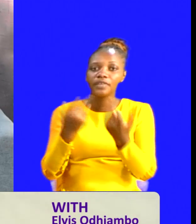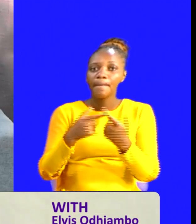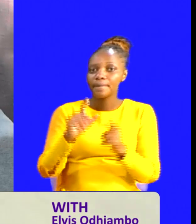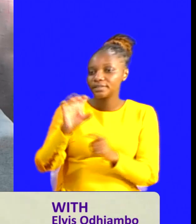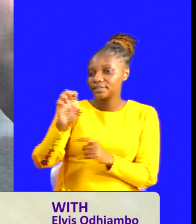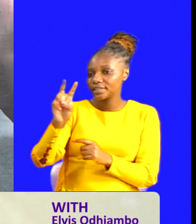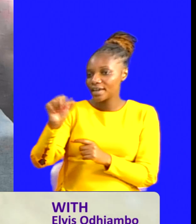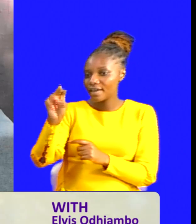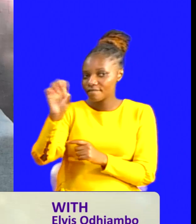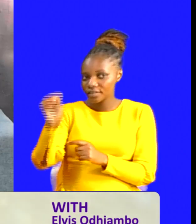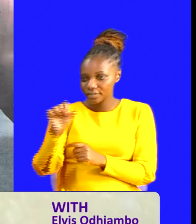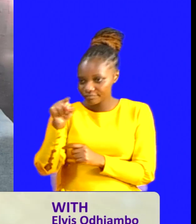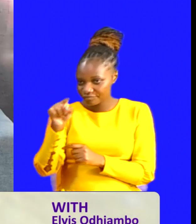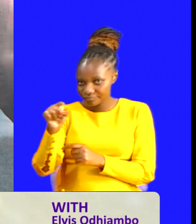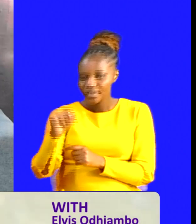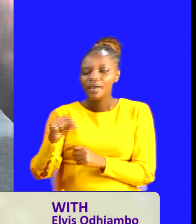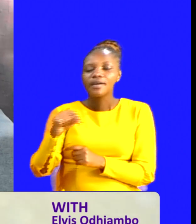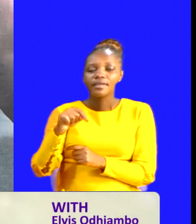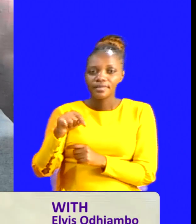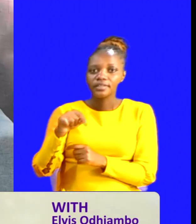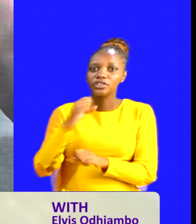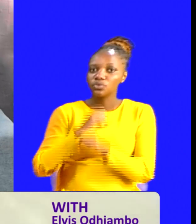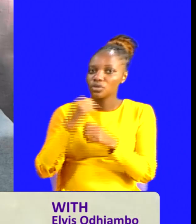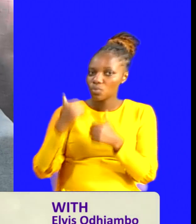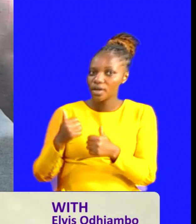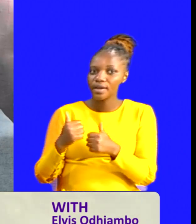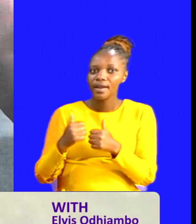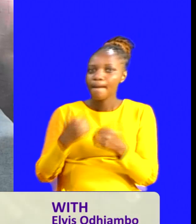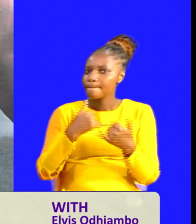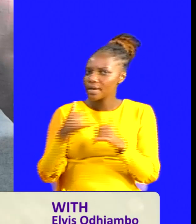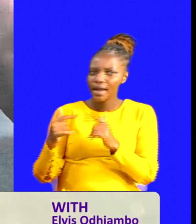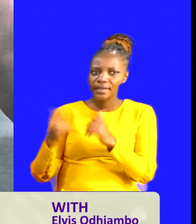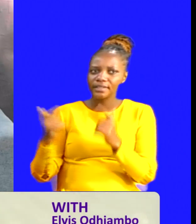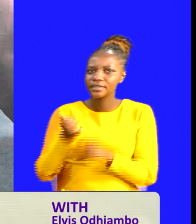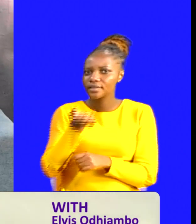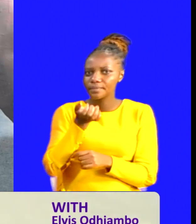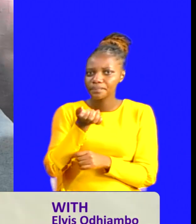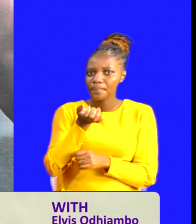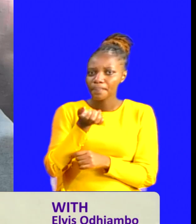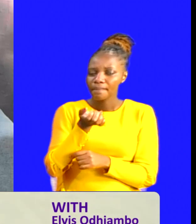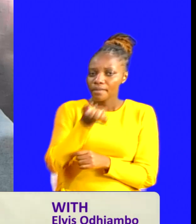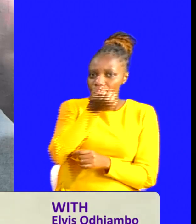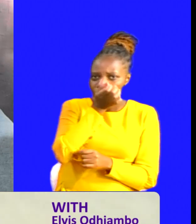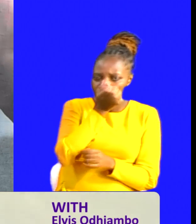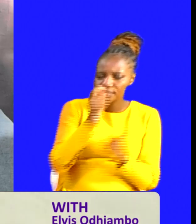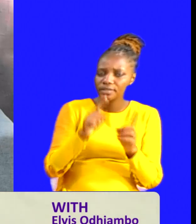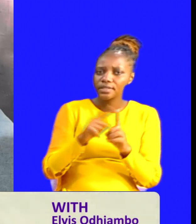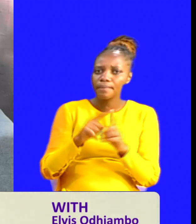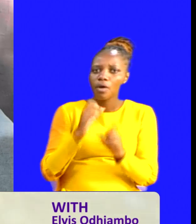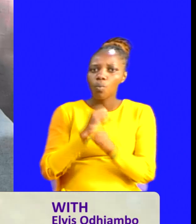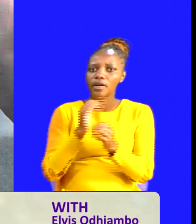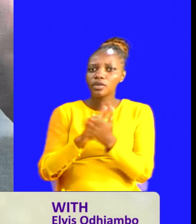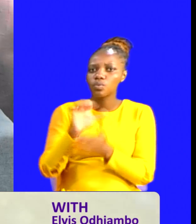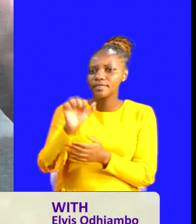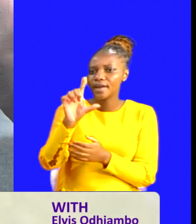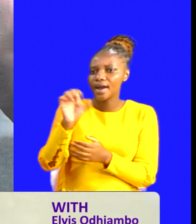Evans' experience that he plays alongside the Rio Ferdinand, Paul Scholes in the middle, working with Alex Ferguson as a coach.